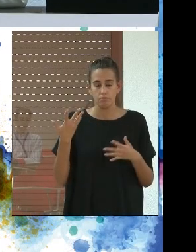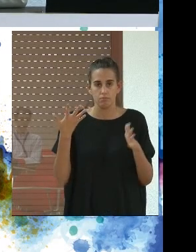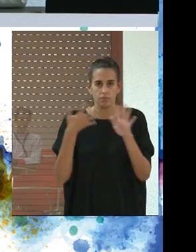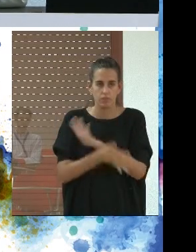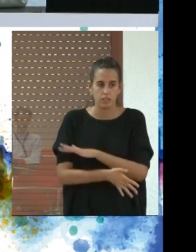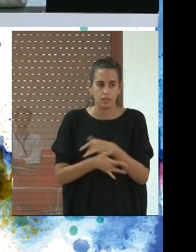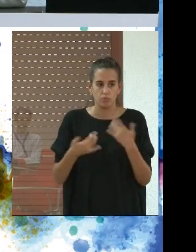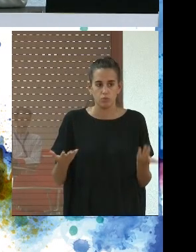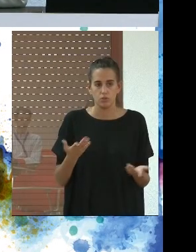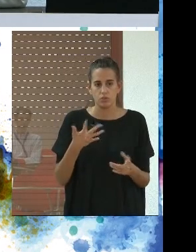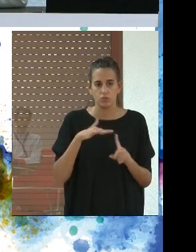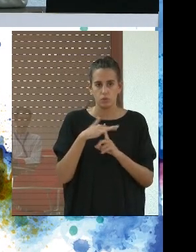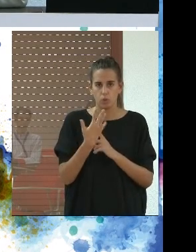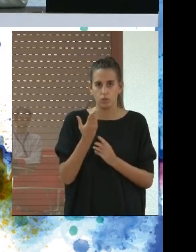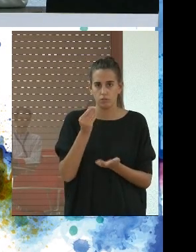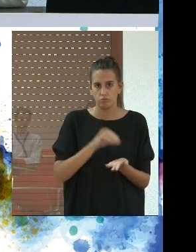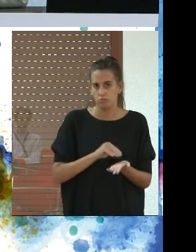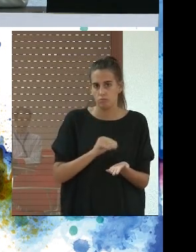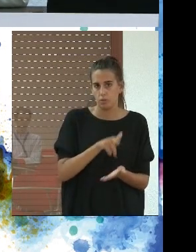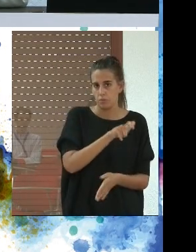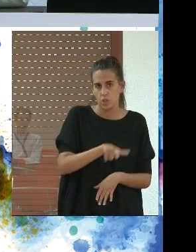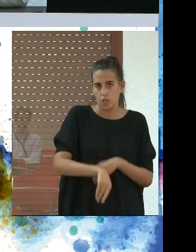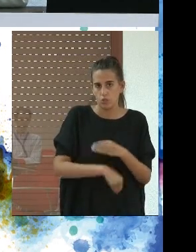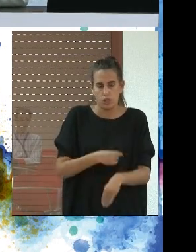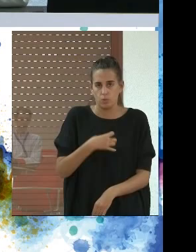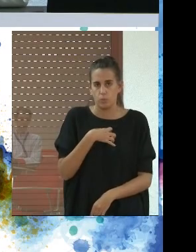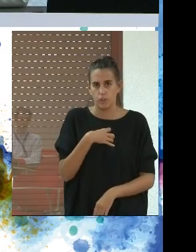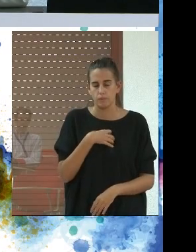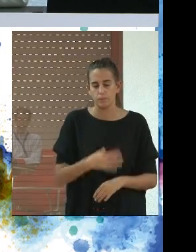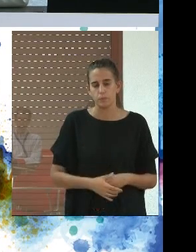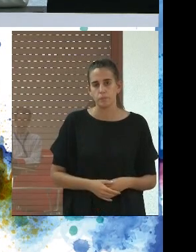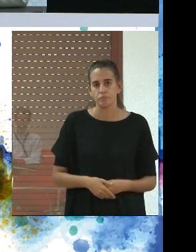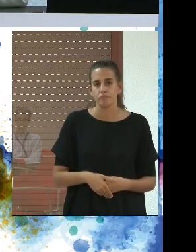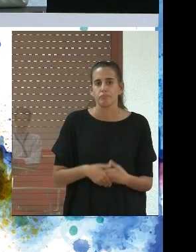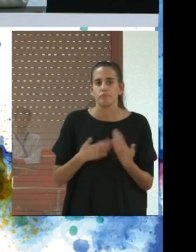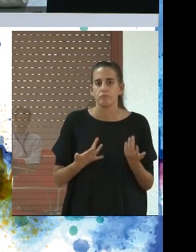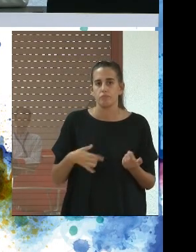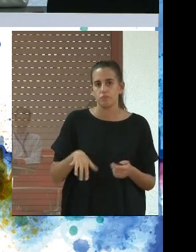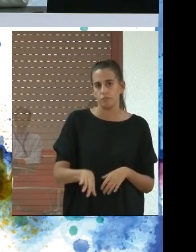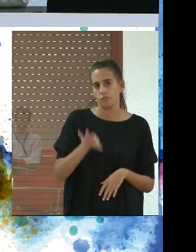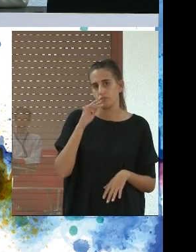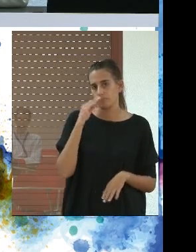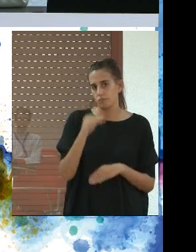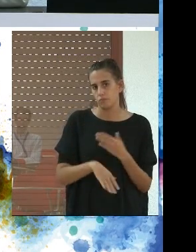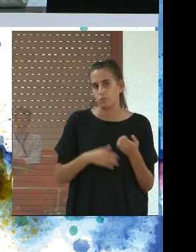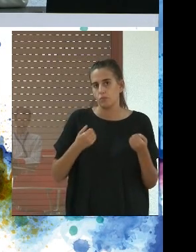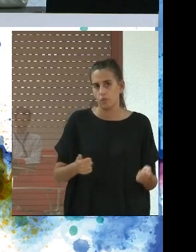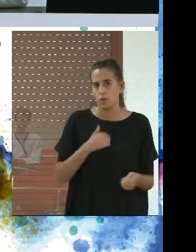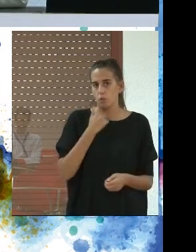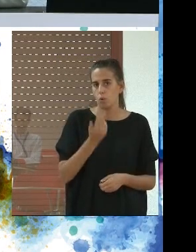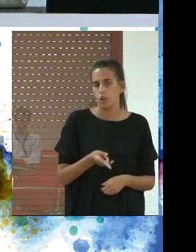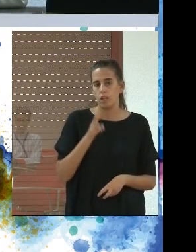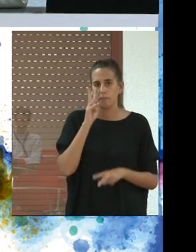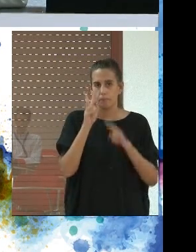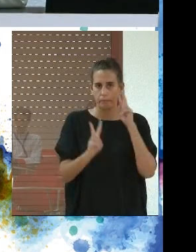be detected with the current available techniques. So a lot of people cannot use them. So